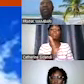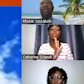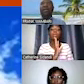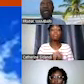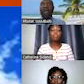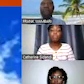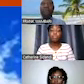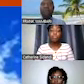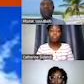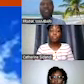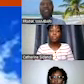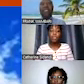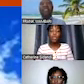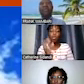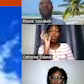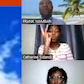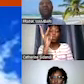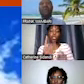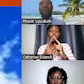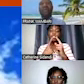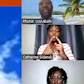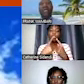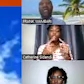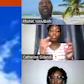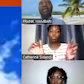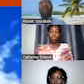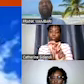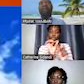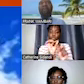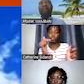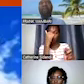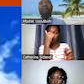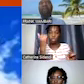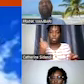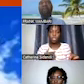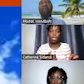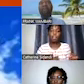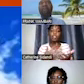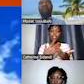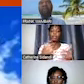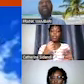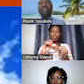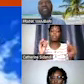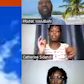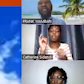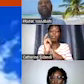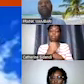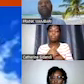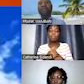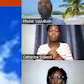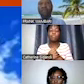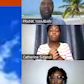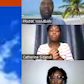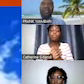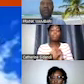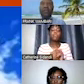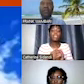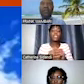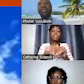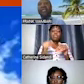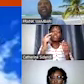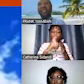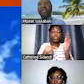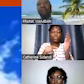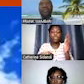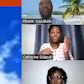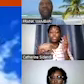I'll talk briefly because there's a slide on that. But basically from the business perspective, what I can say, and especially now that